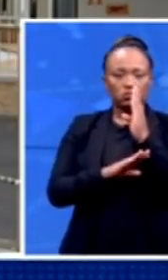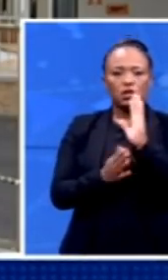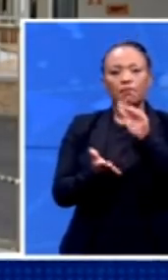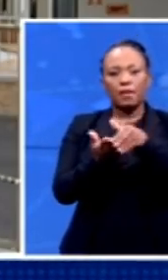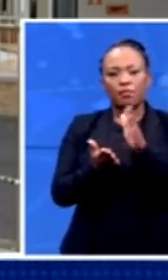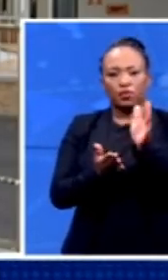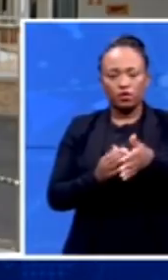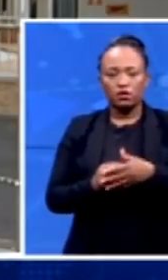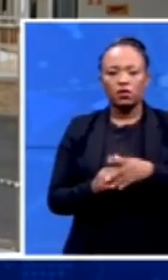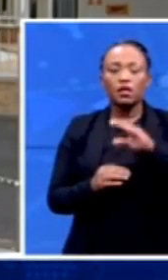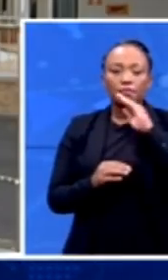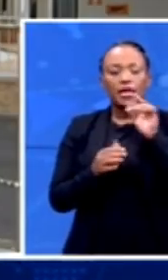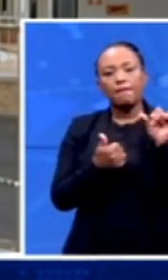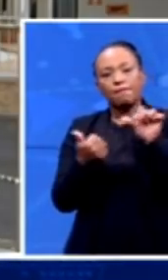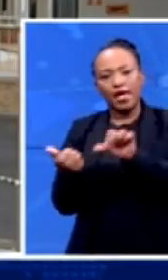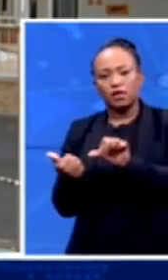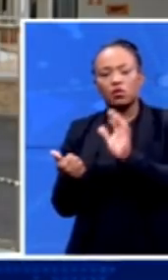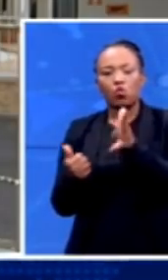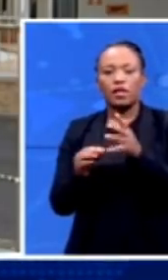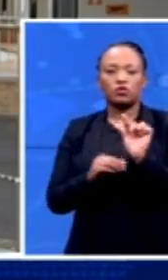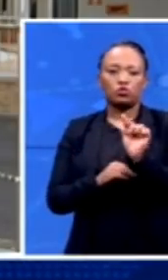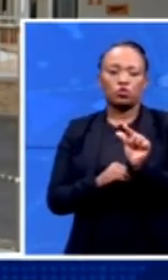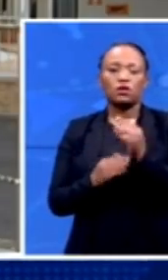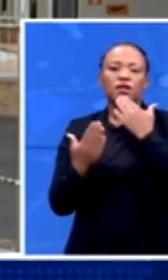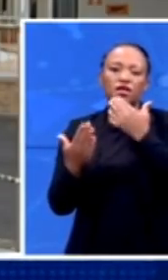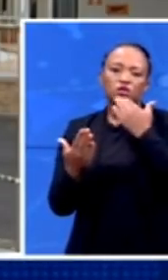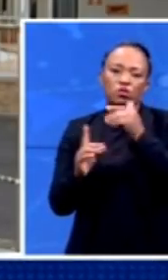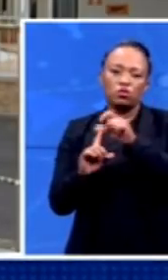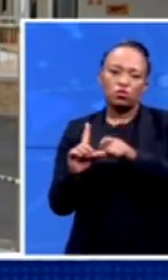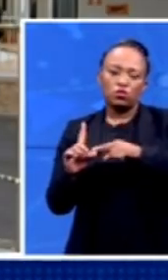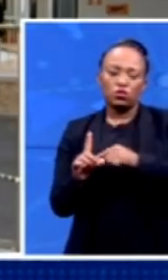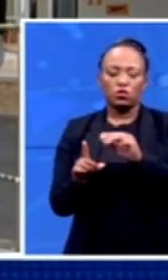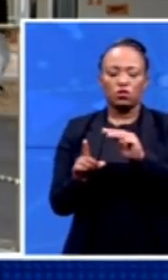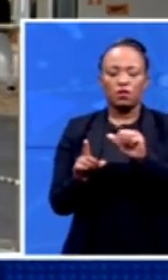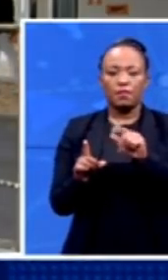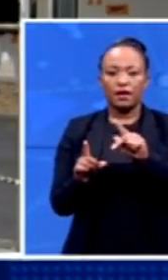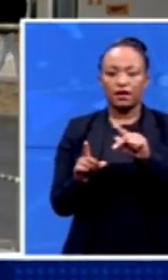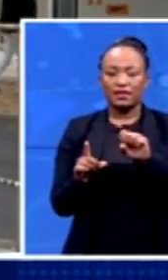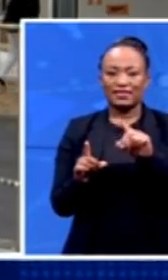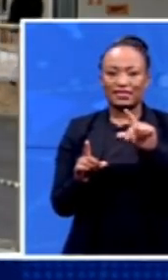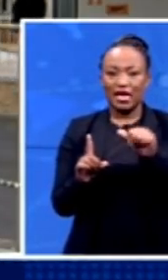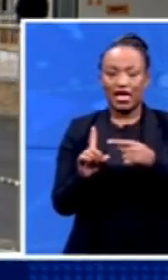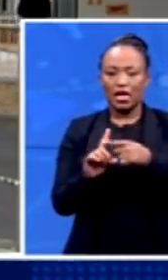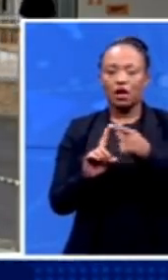moment soon. Mariska, thank you so much for that update outside the Tutu homestead.